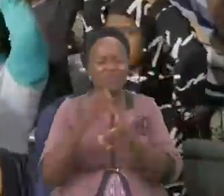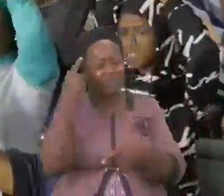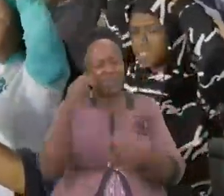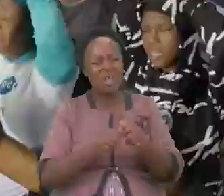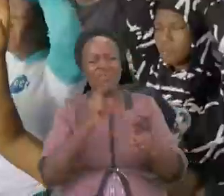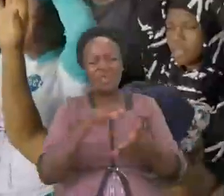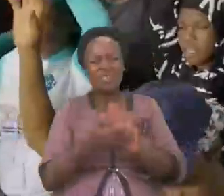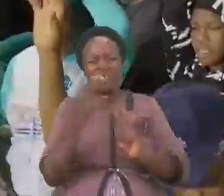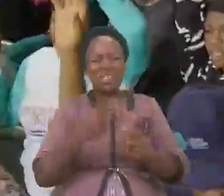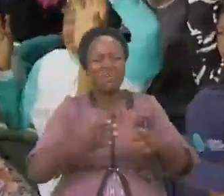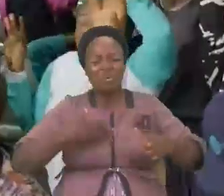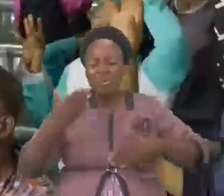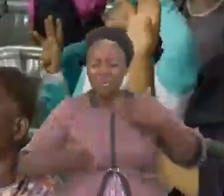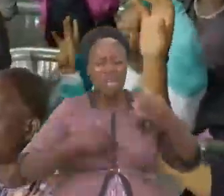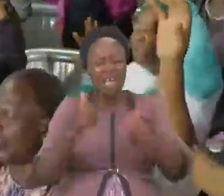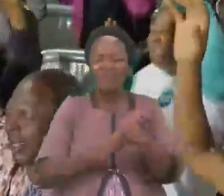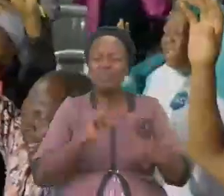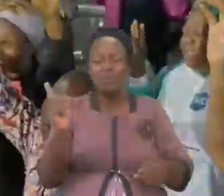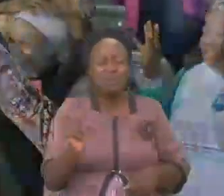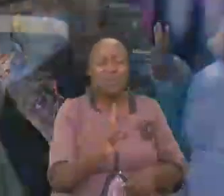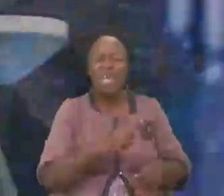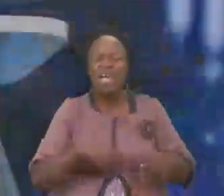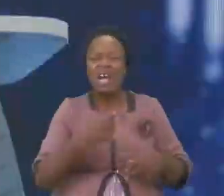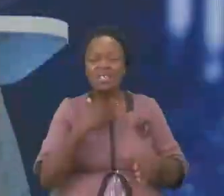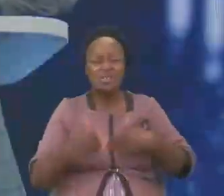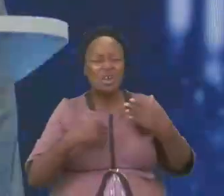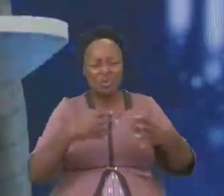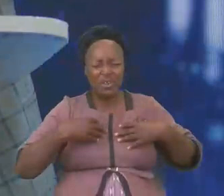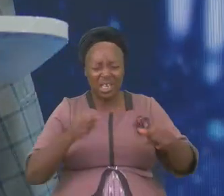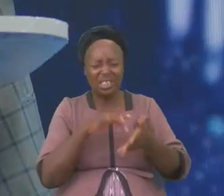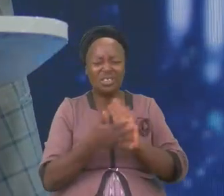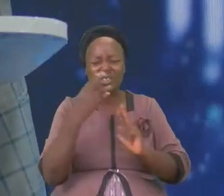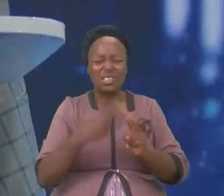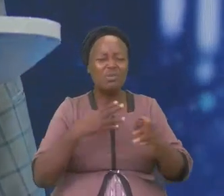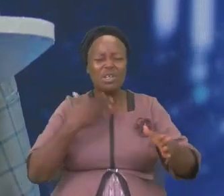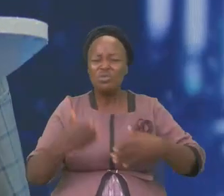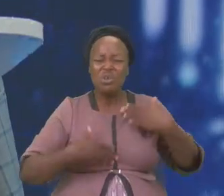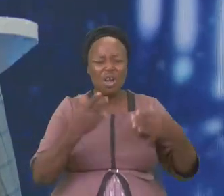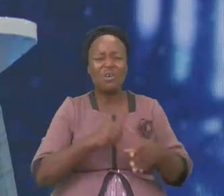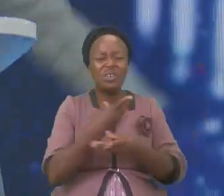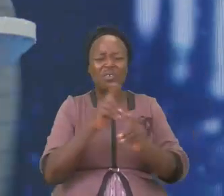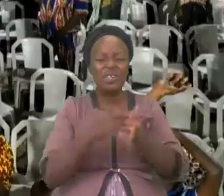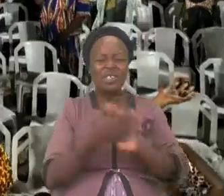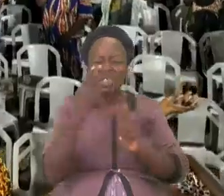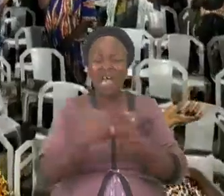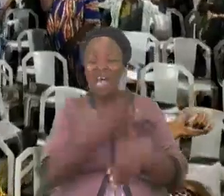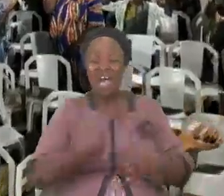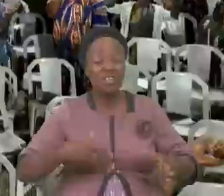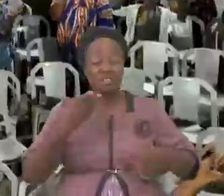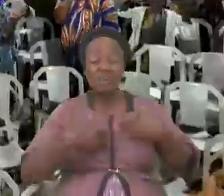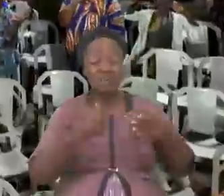healing. Joy of deliverance. And joy of a new life in Jesus'